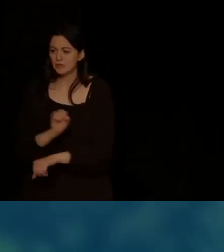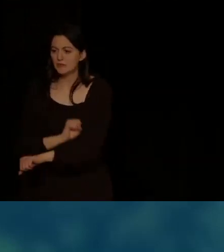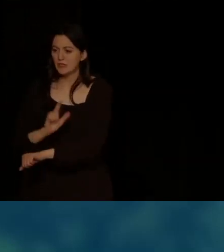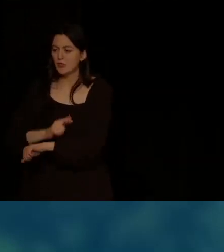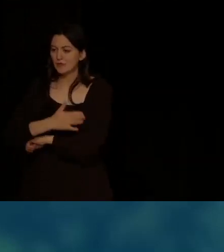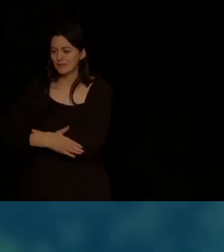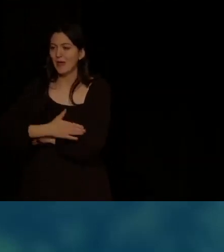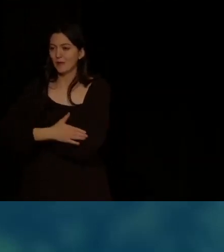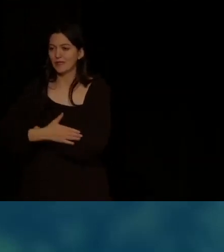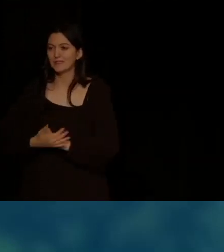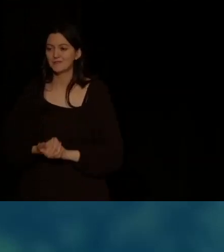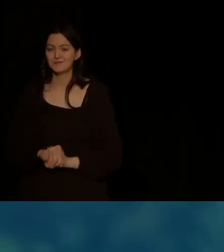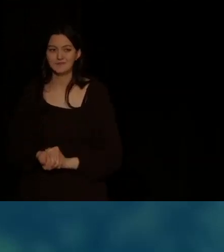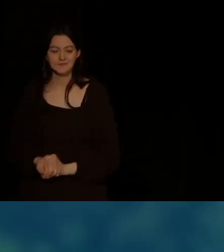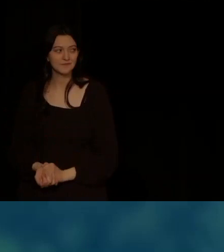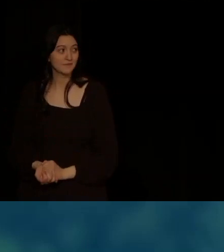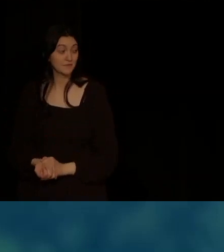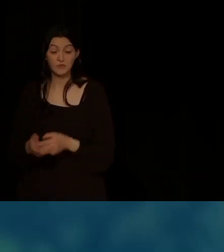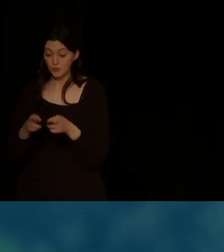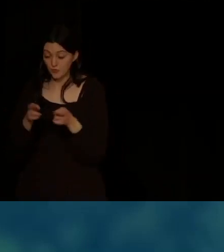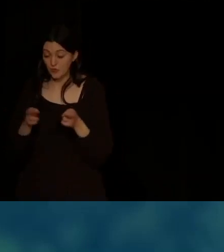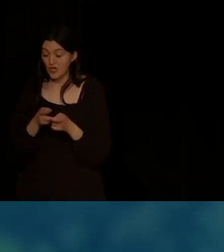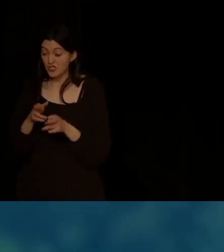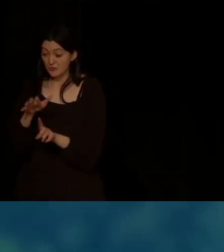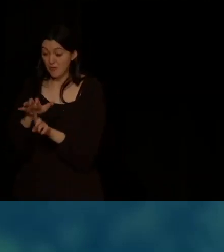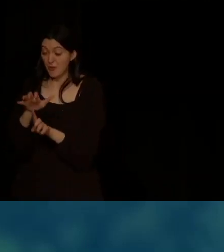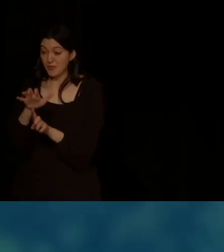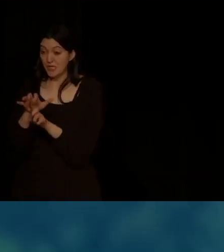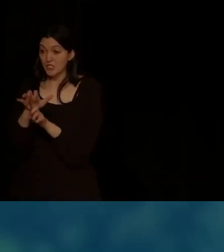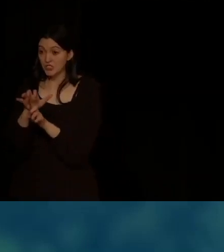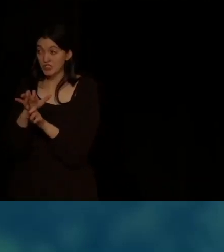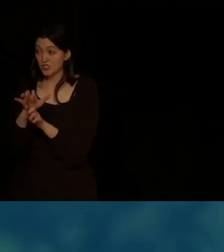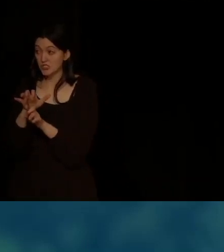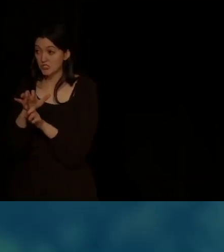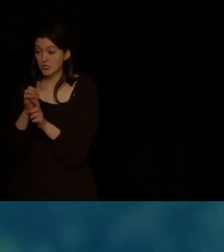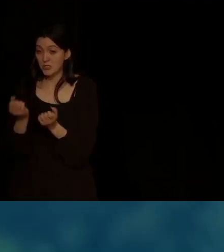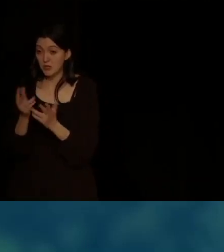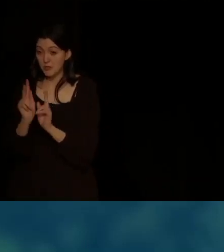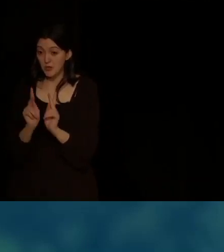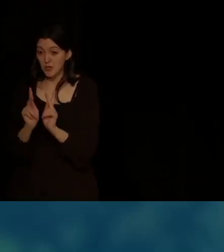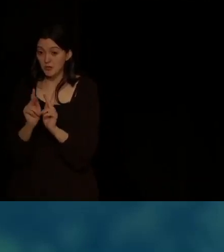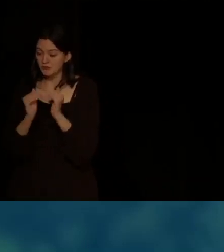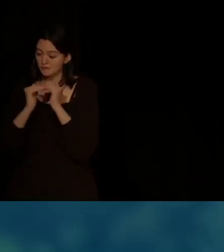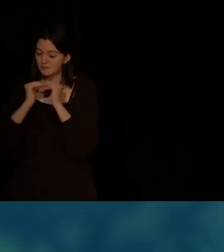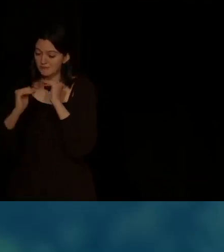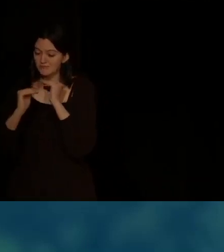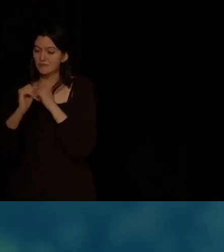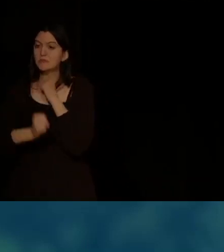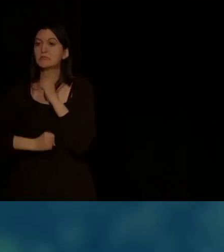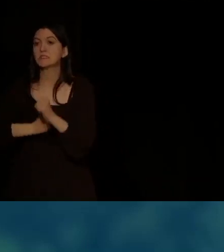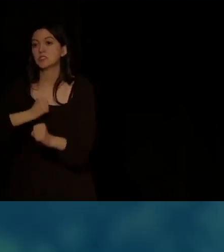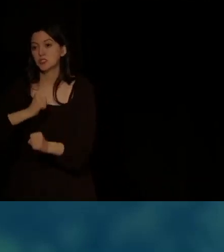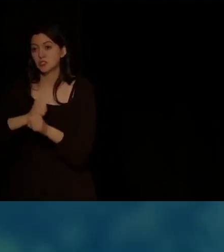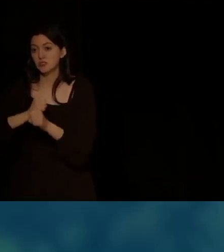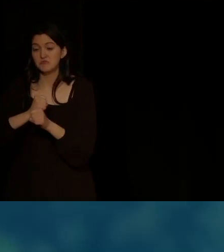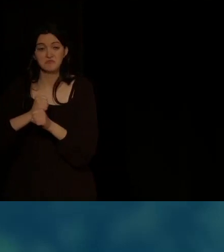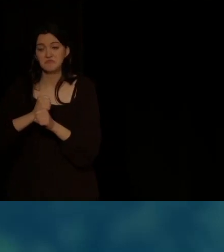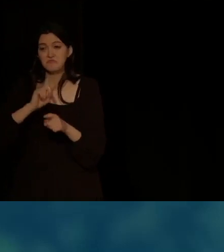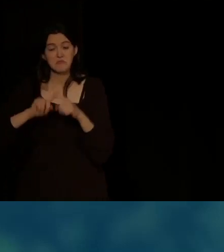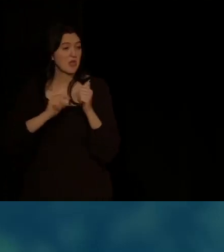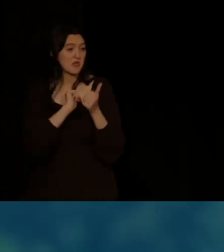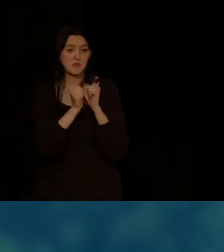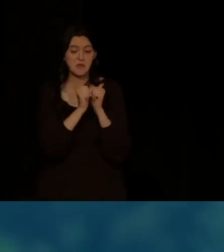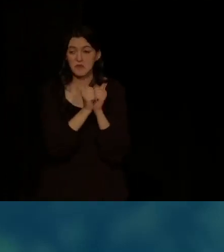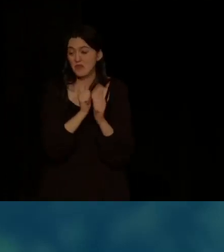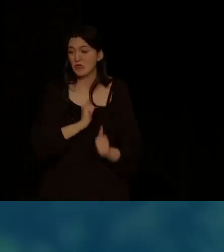County. Our region's population has been stagnant for decades, and we can't compete against